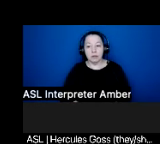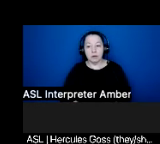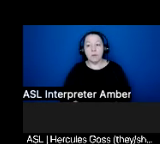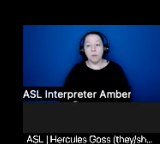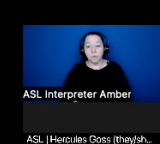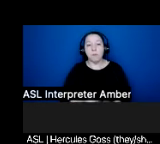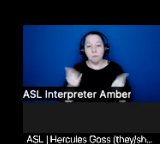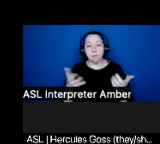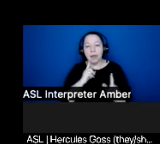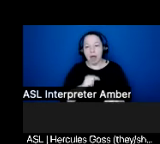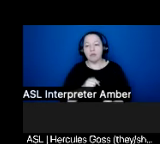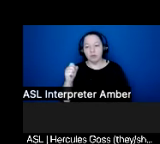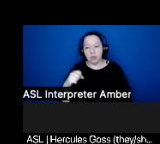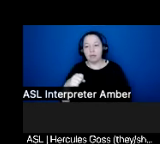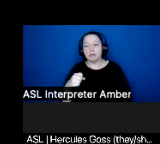Yeah, shut it down. Yeah.